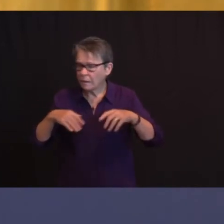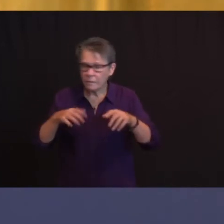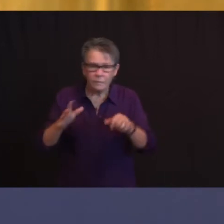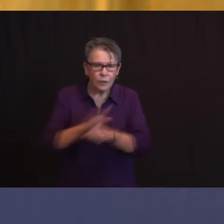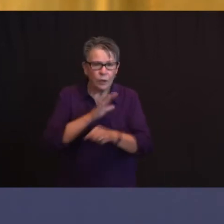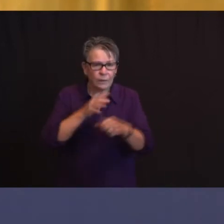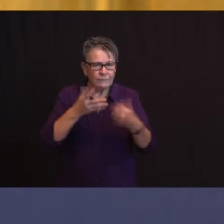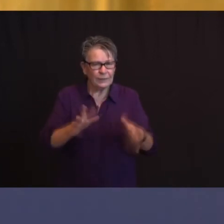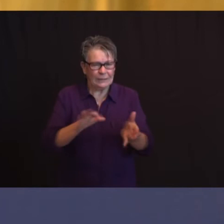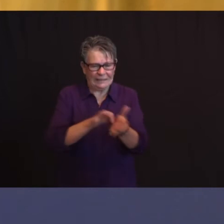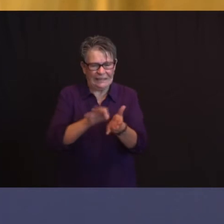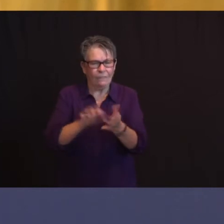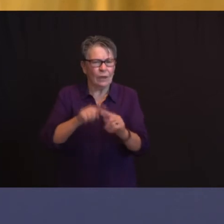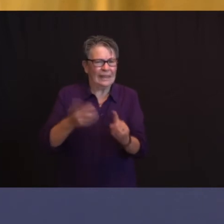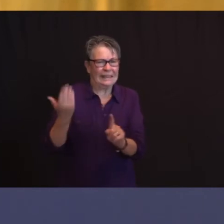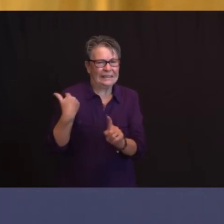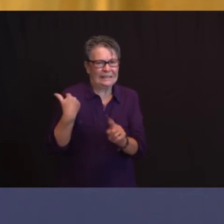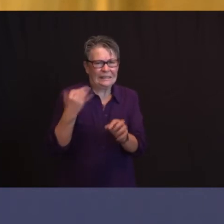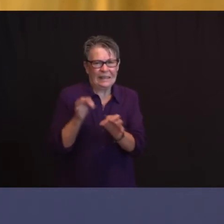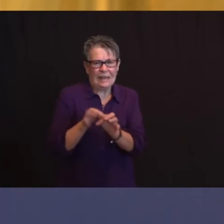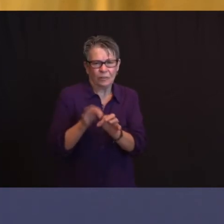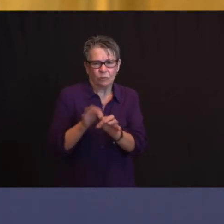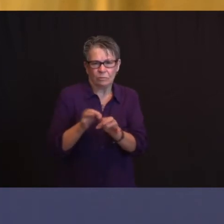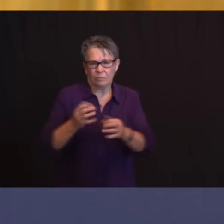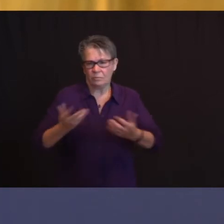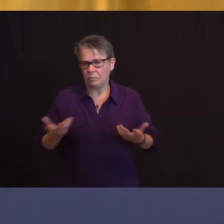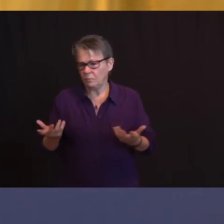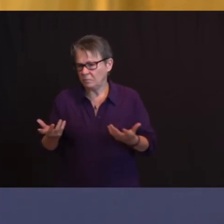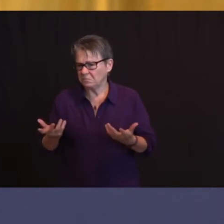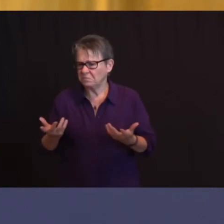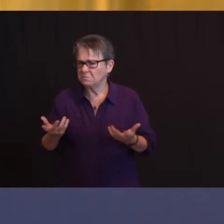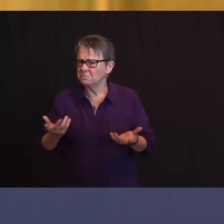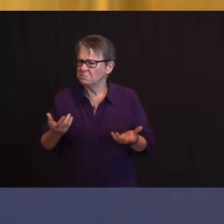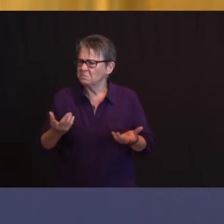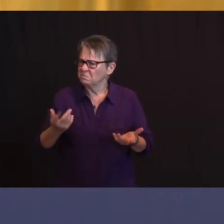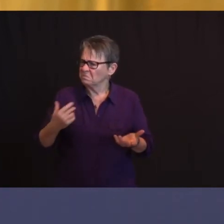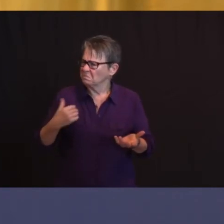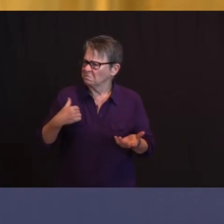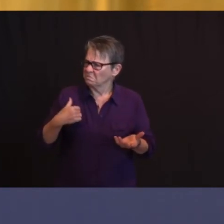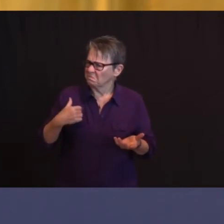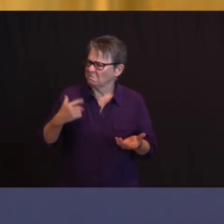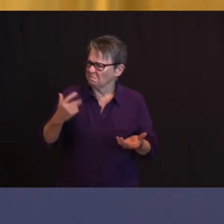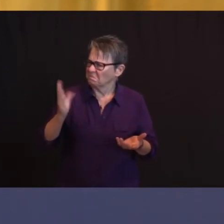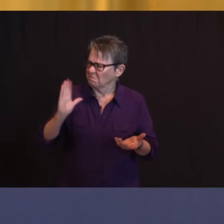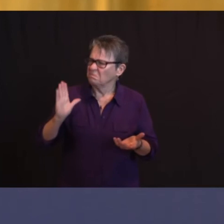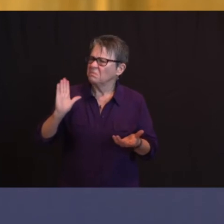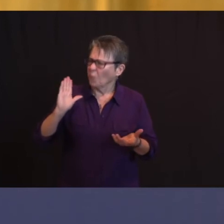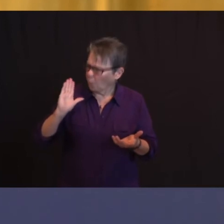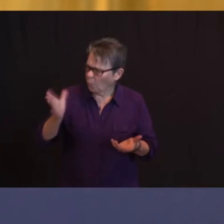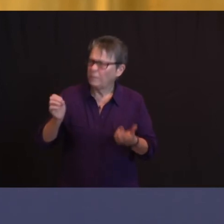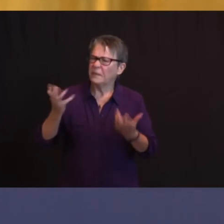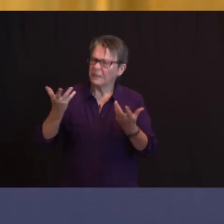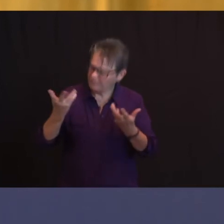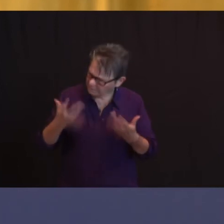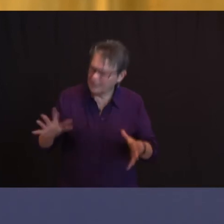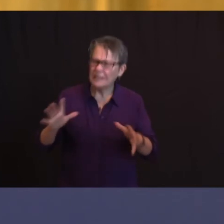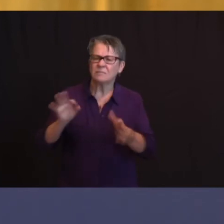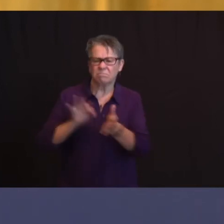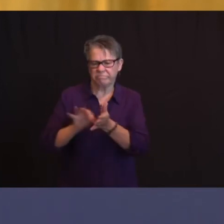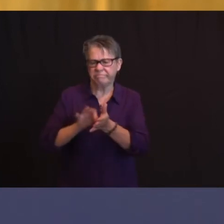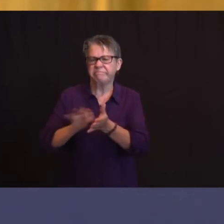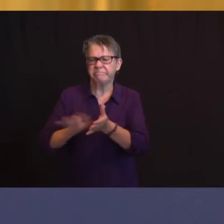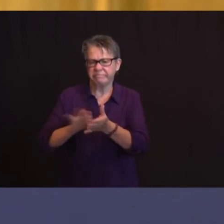I am confident that all votes will be counted and we'll be able to certify on time. The biggest burden, I believe, is the lack of